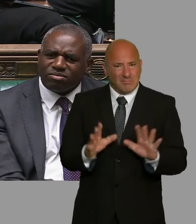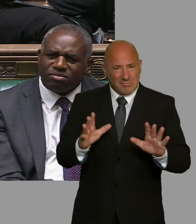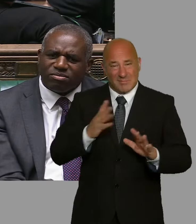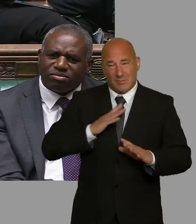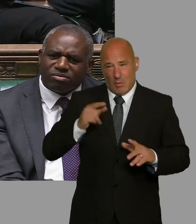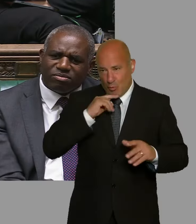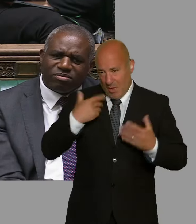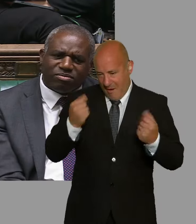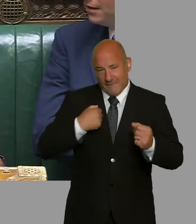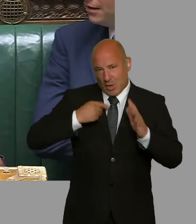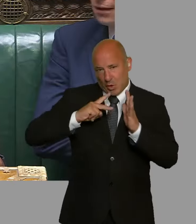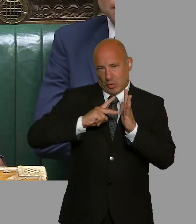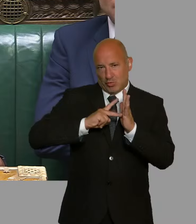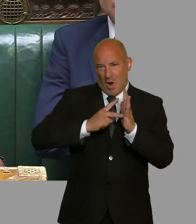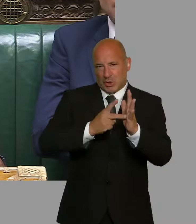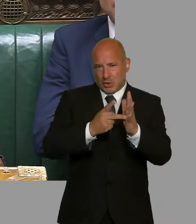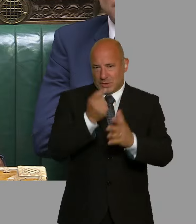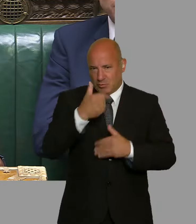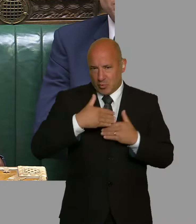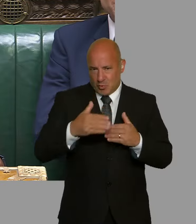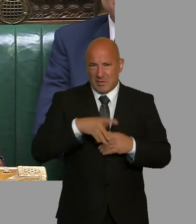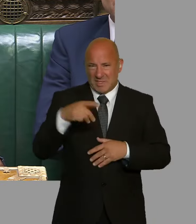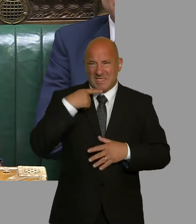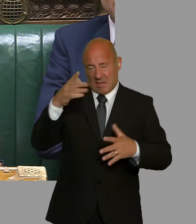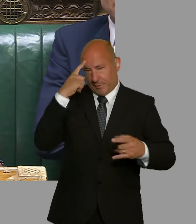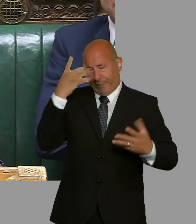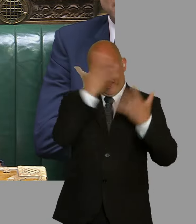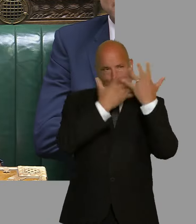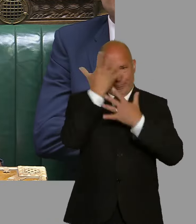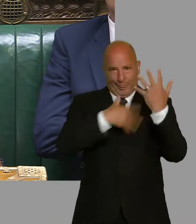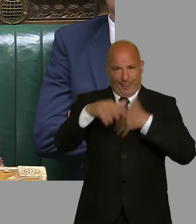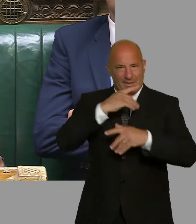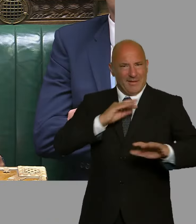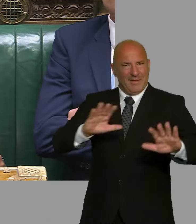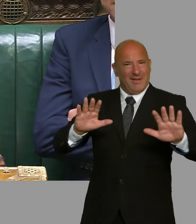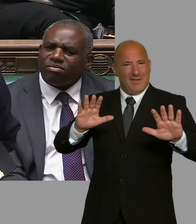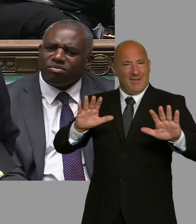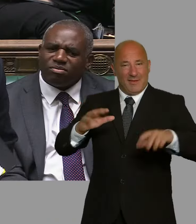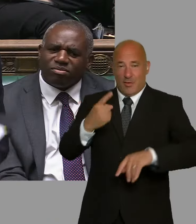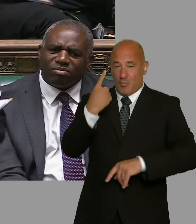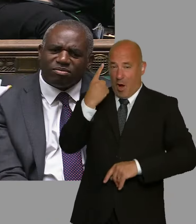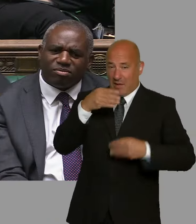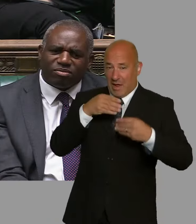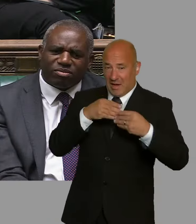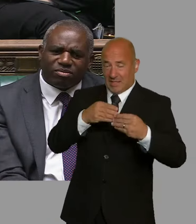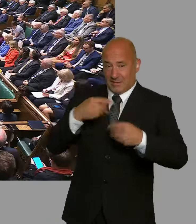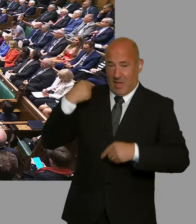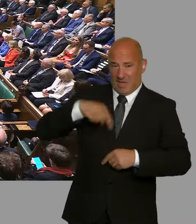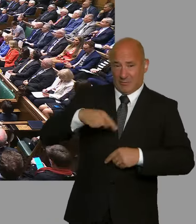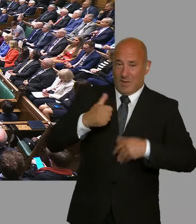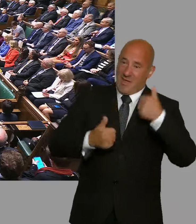echoing Kremlin talking points like this, Reform are going to be sending her an application form for membership.